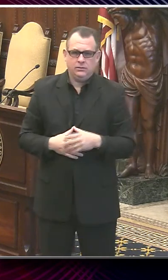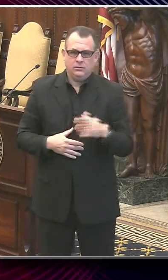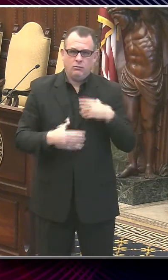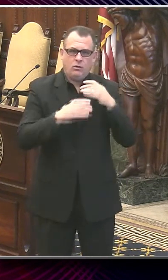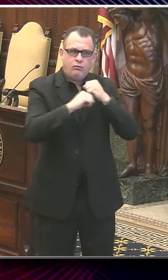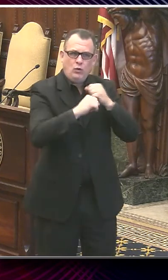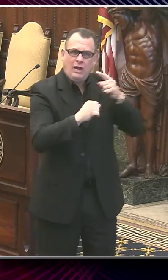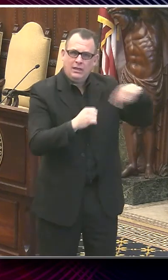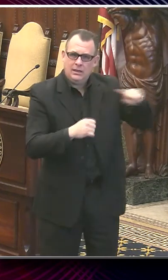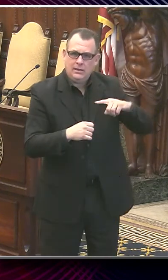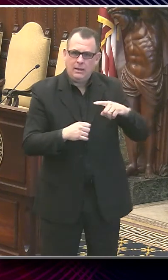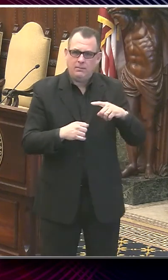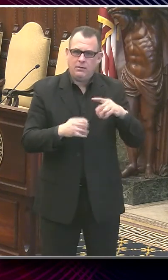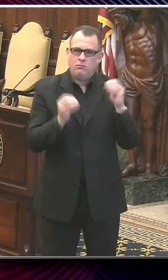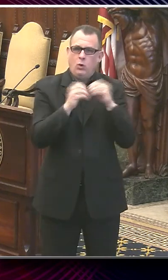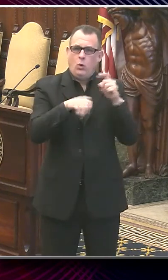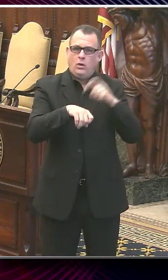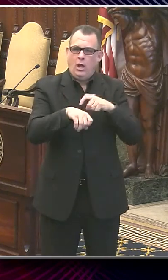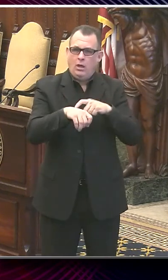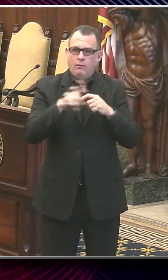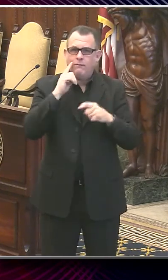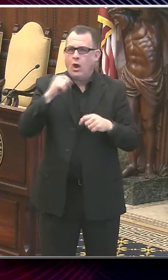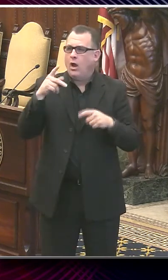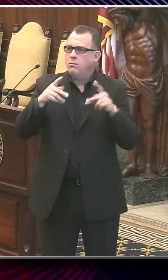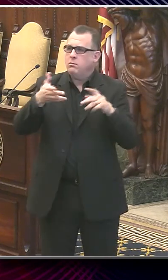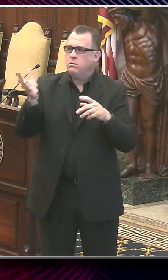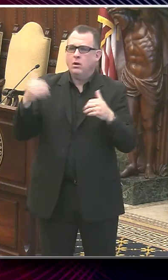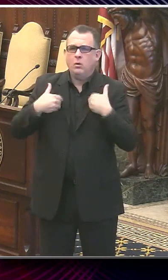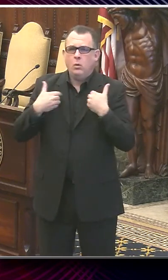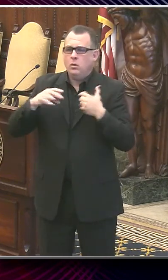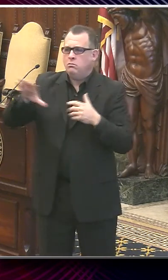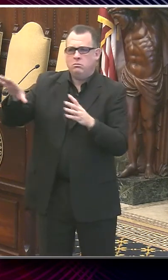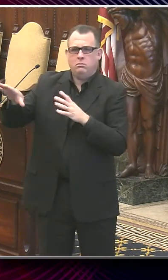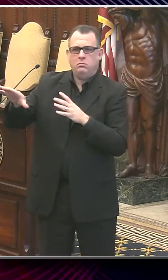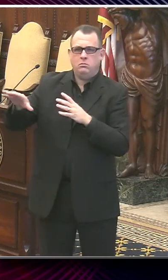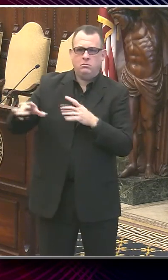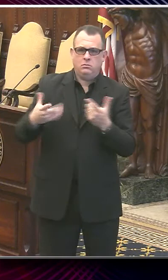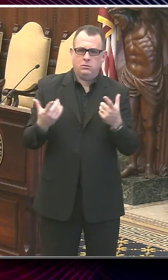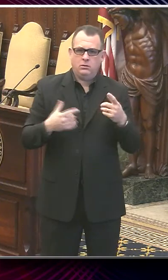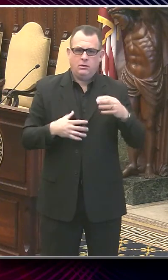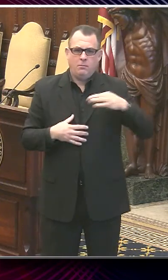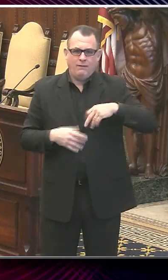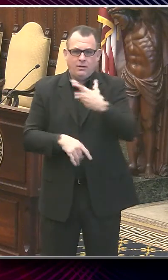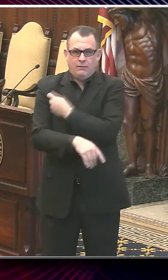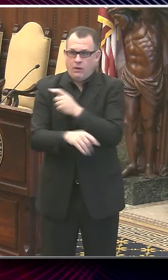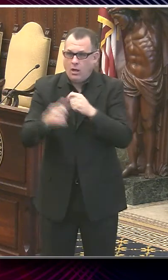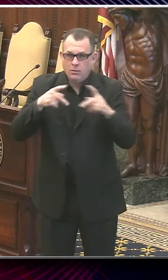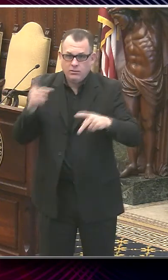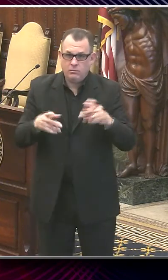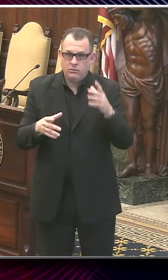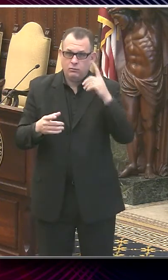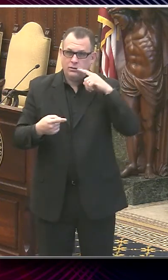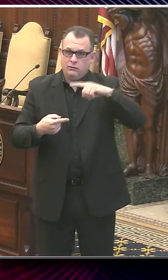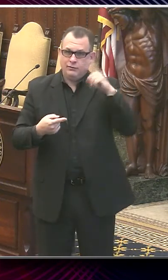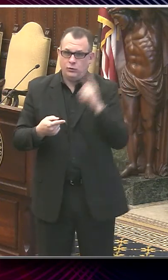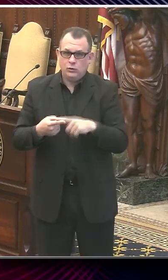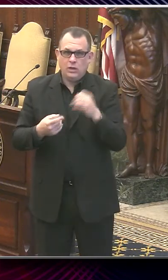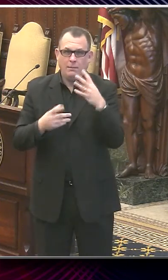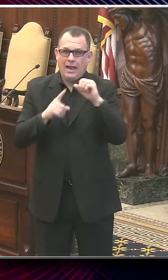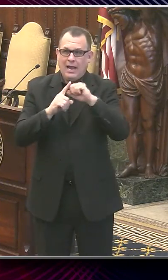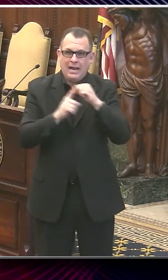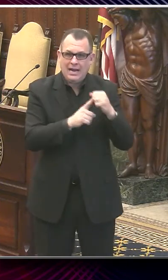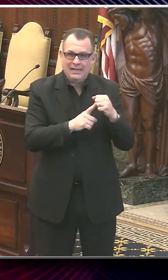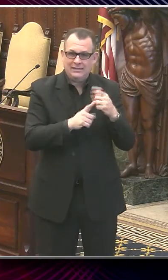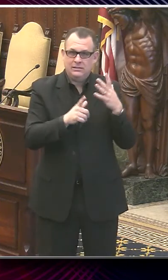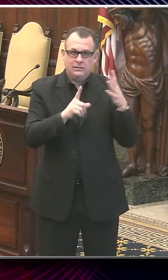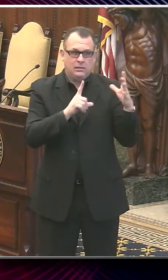more time to vaccinate everyone else. The vaccinating everyone else, the benefit of that is to reduce the number of cases. But